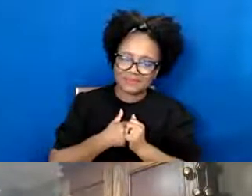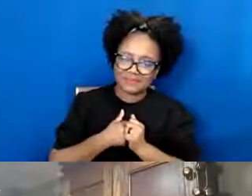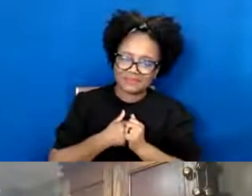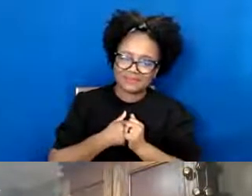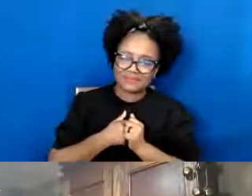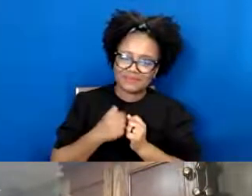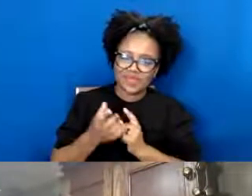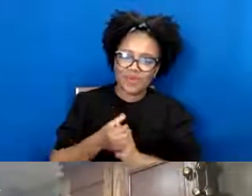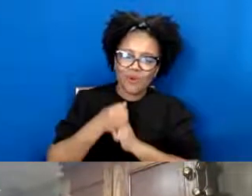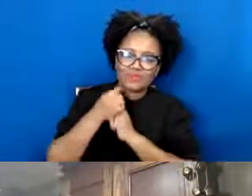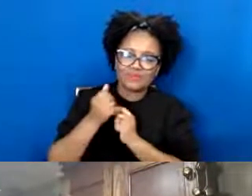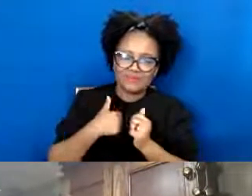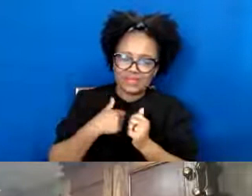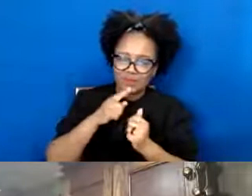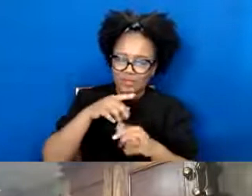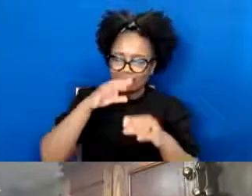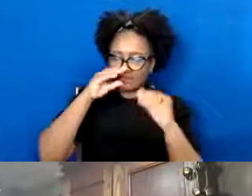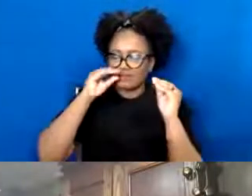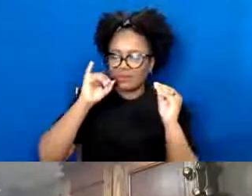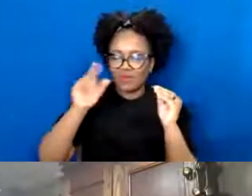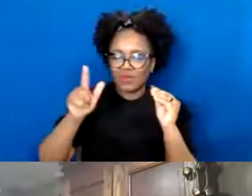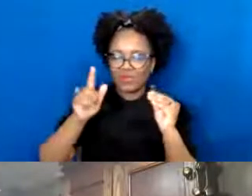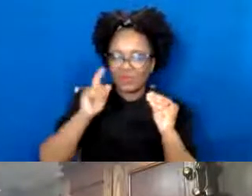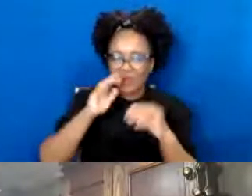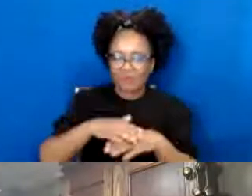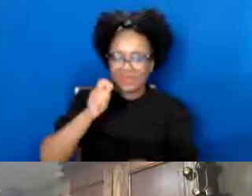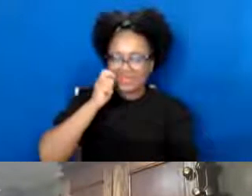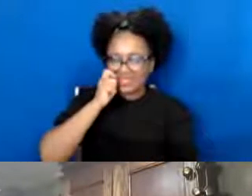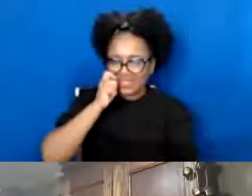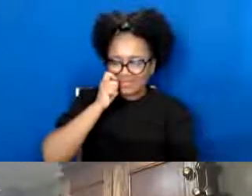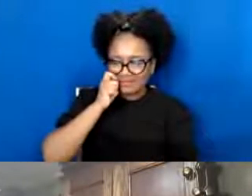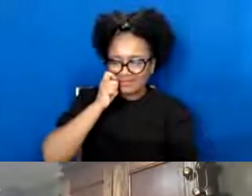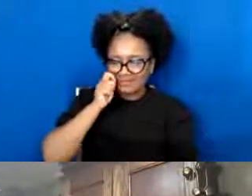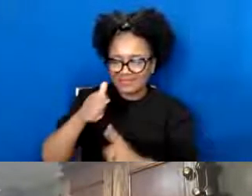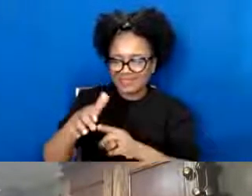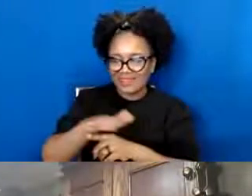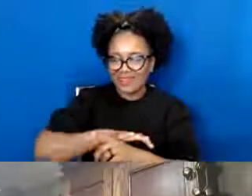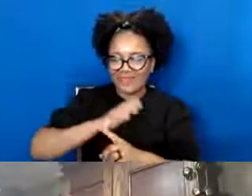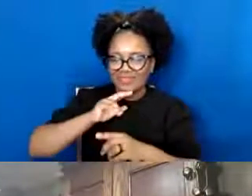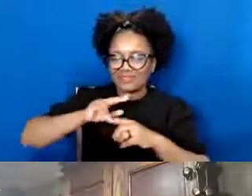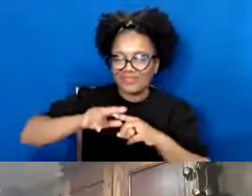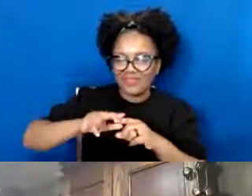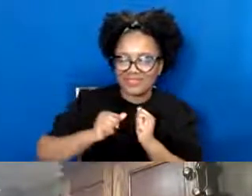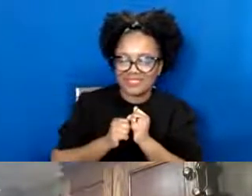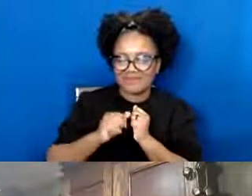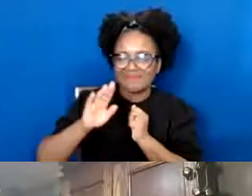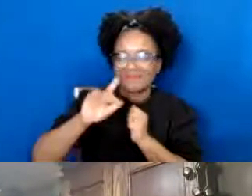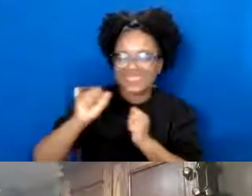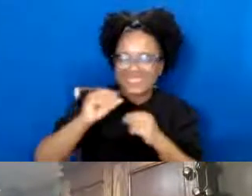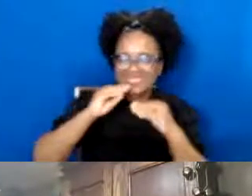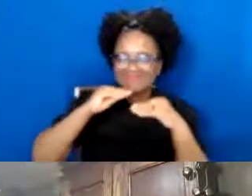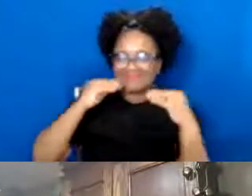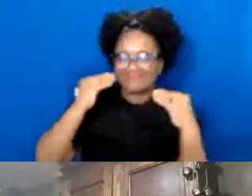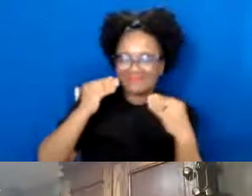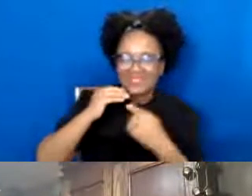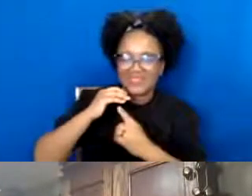face caressed by candle and rosemary smoke. I inhaled you. You became me. Whole, but